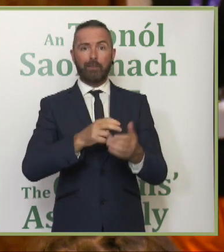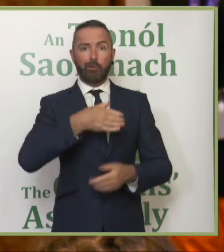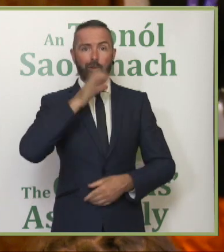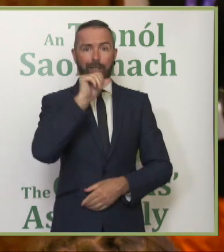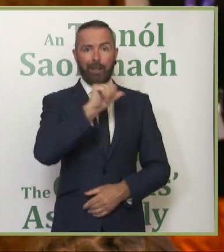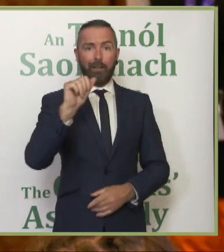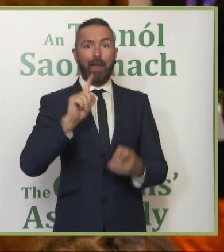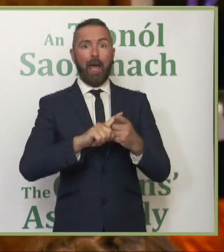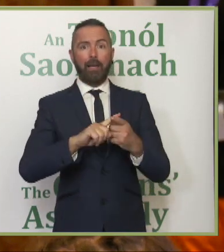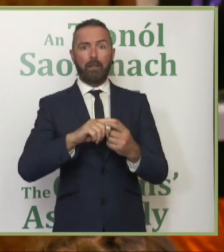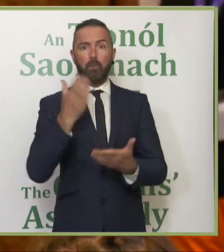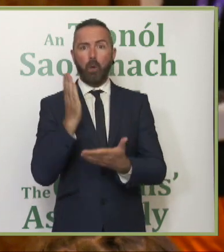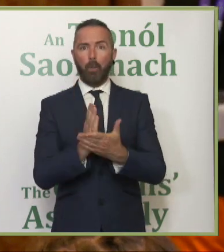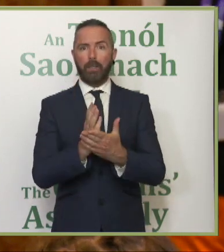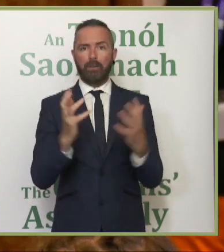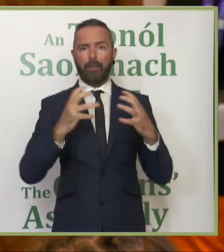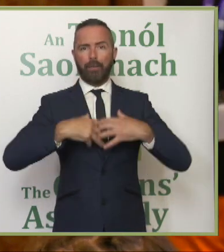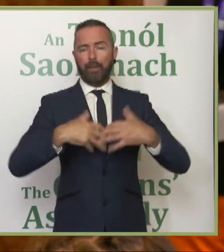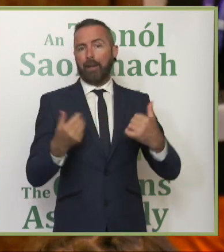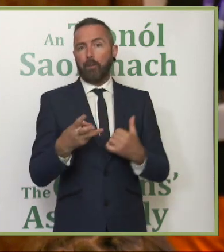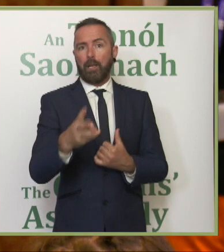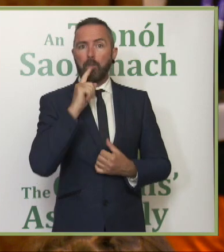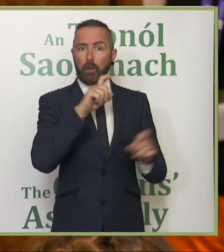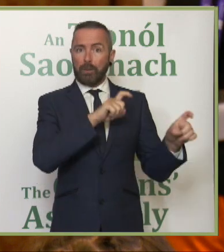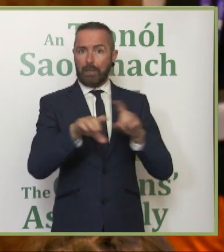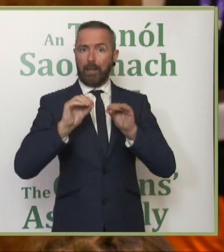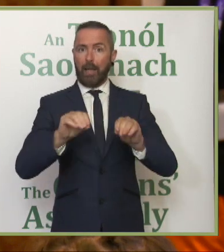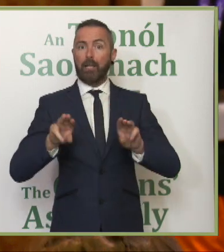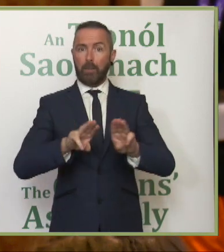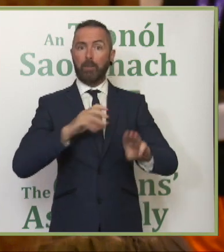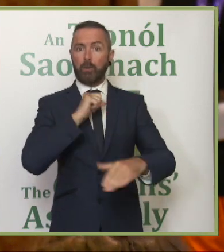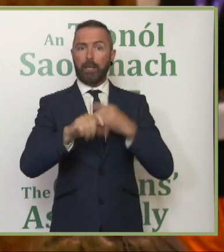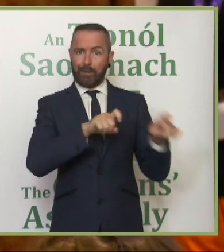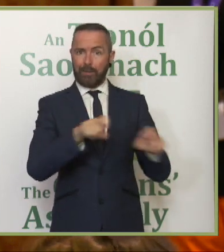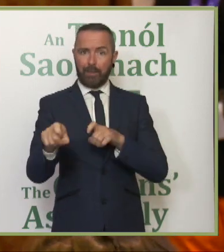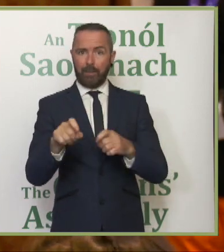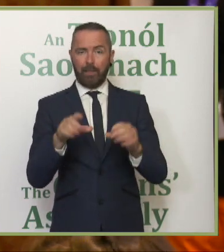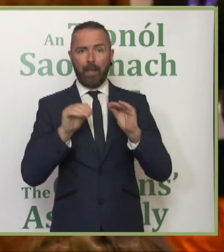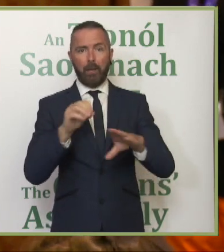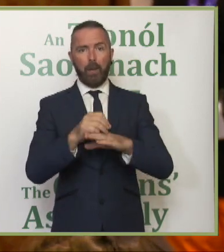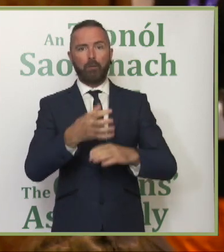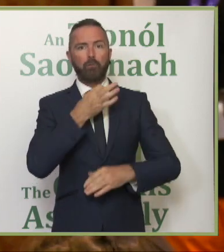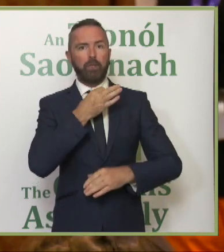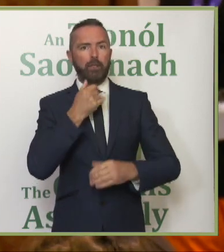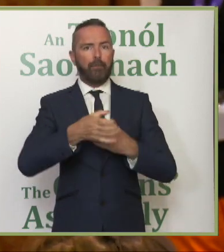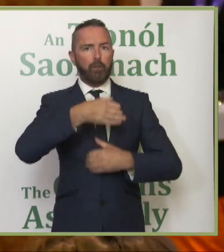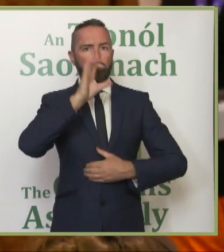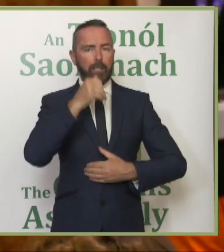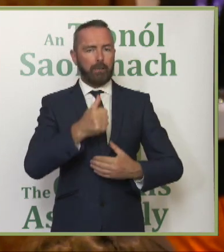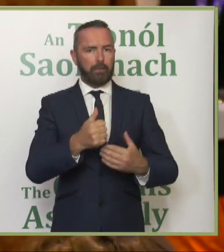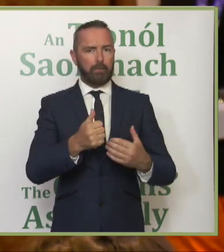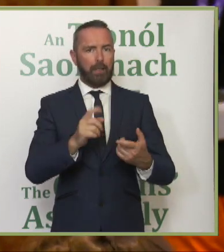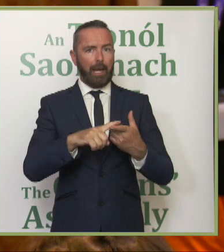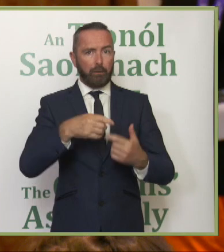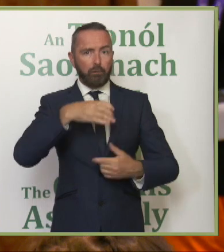through. But we still educate people today on the risks and drinking responsibly, so should